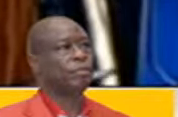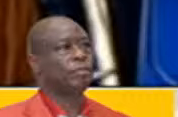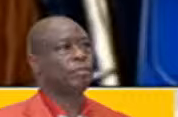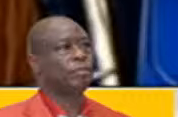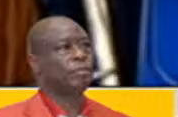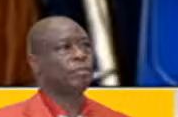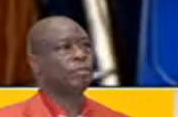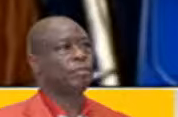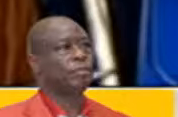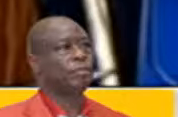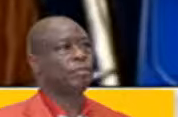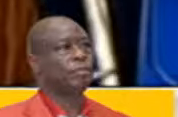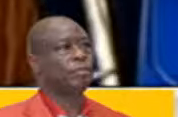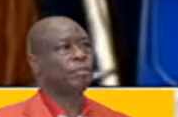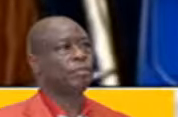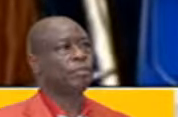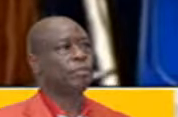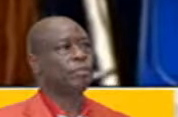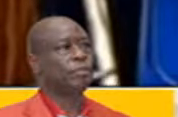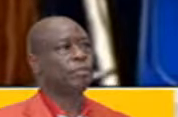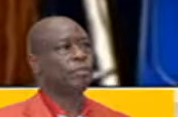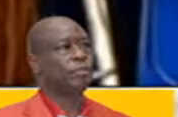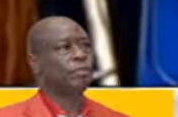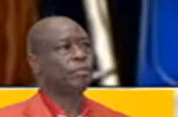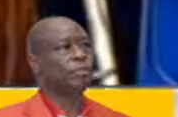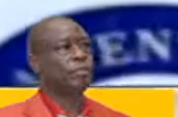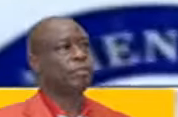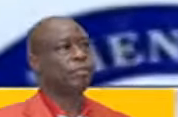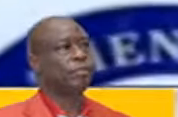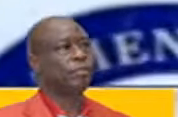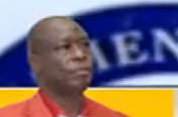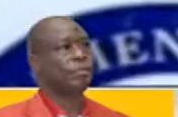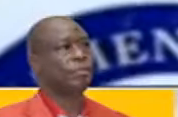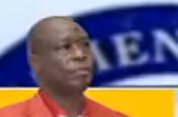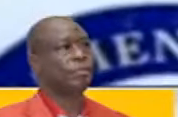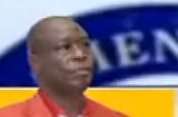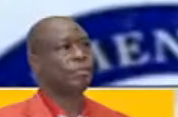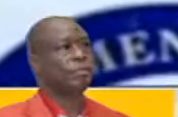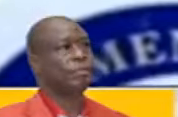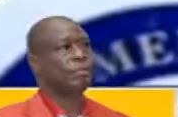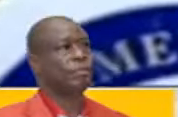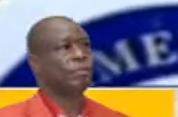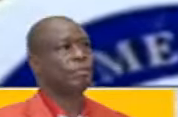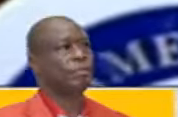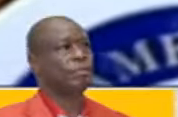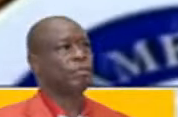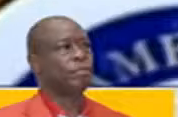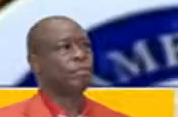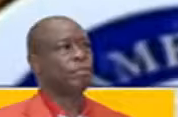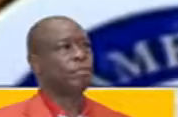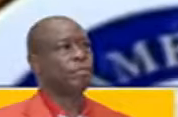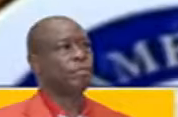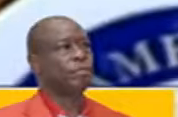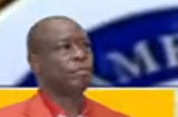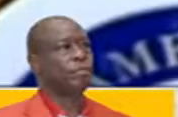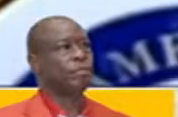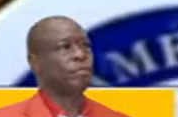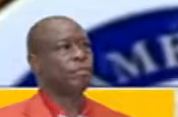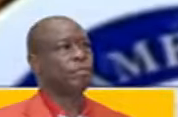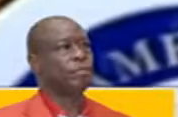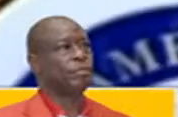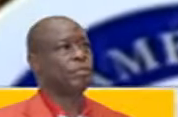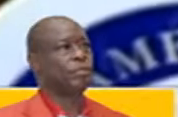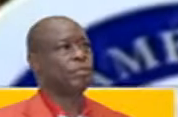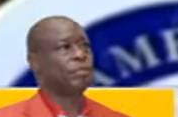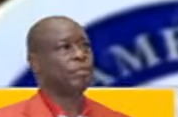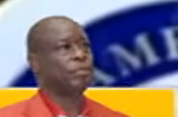Article 76, financial property of state officers. 76(1). A gift or donation